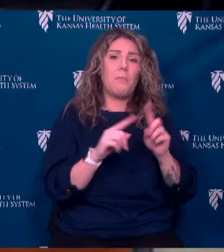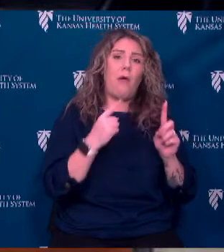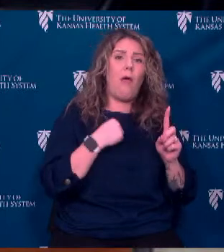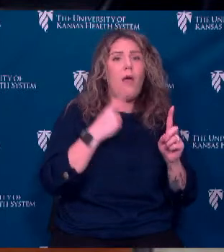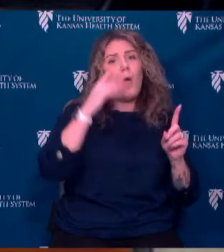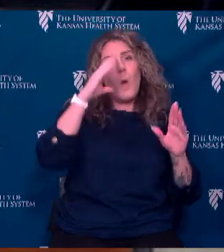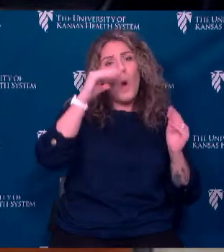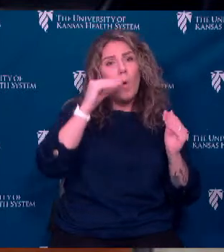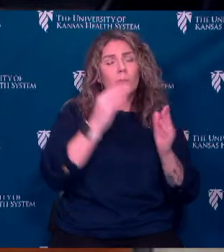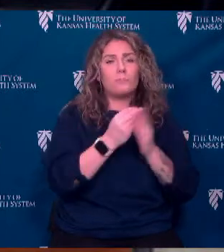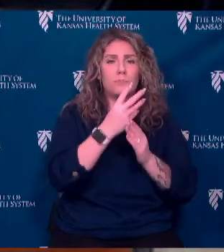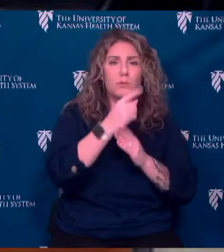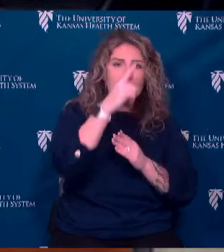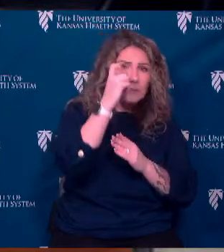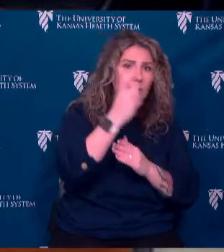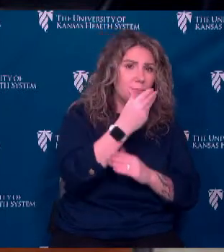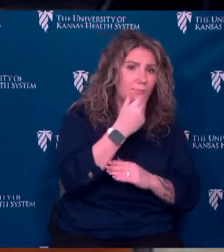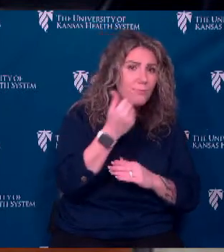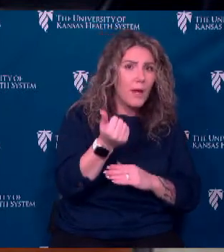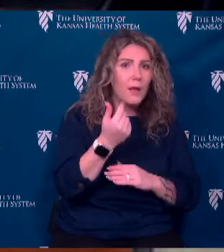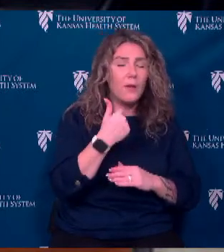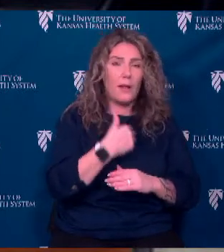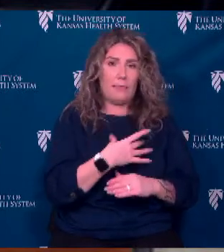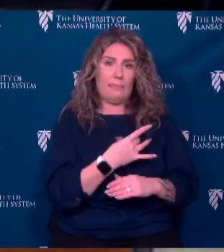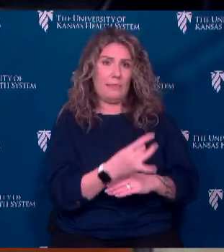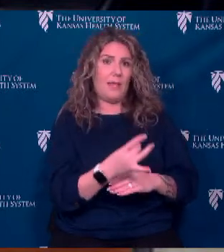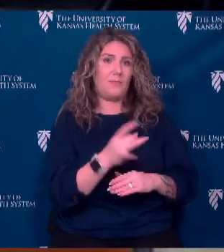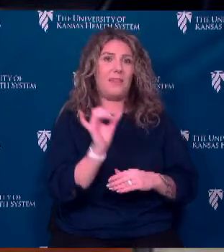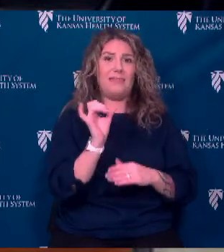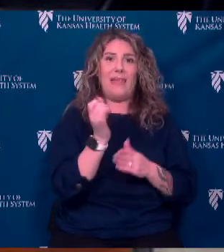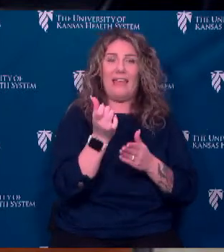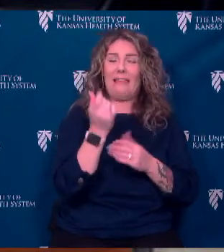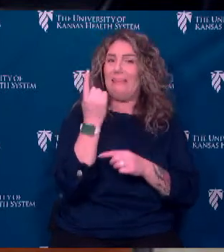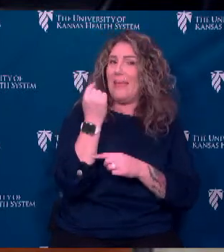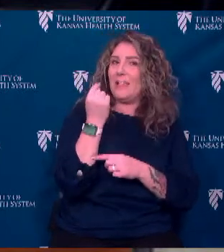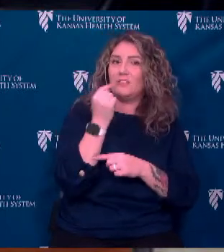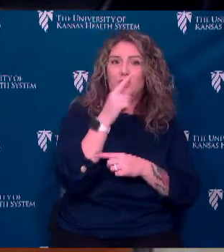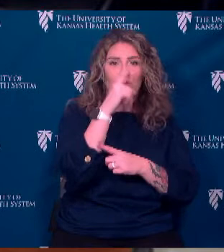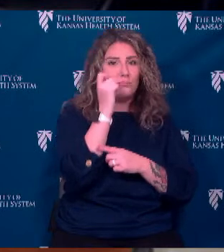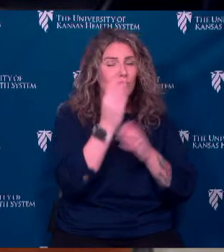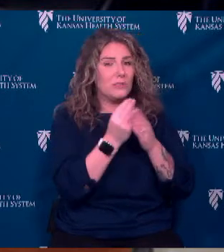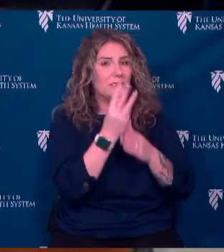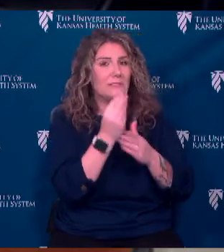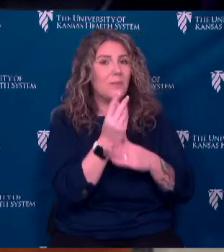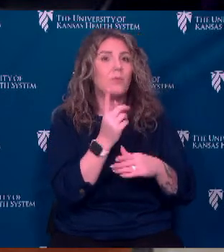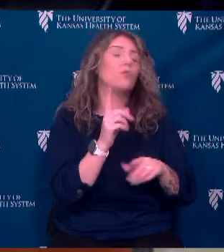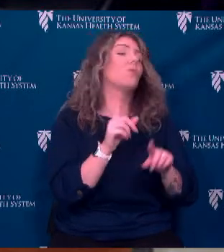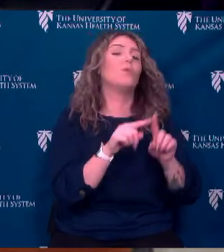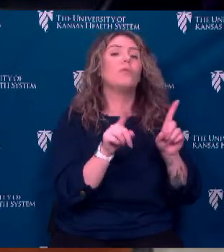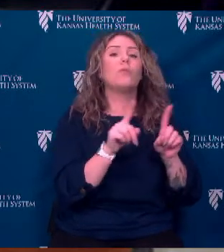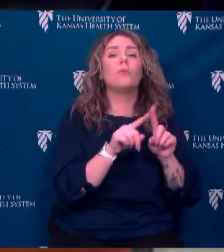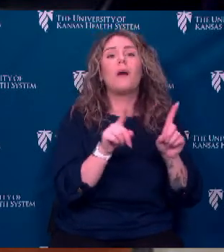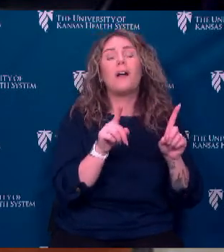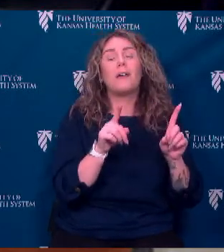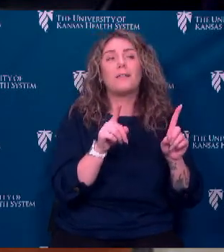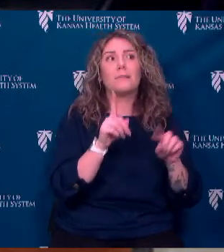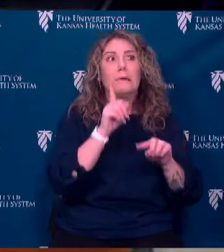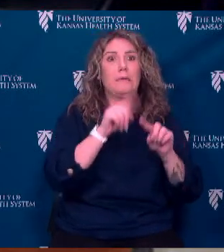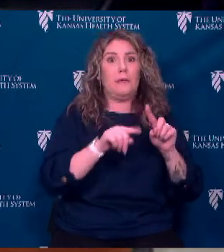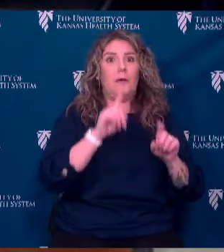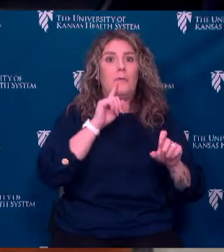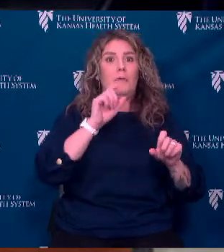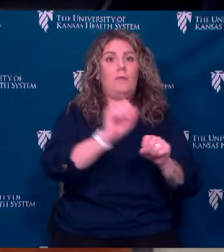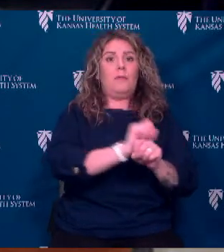spring and summer is a lot better, and I'd like it to be like last spring and summer, but I think we can't be assured of that by